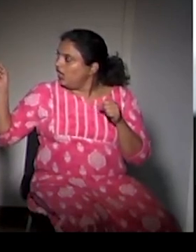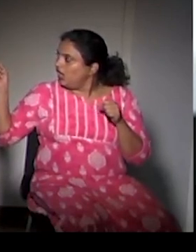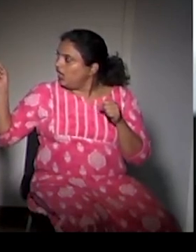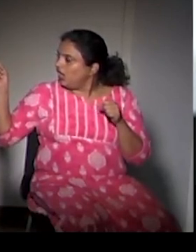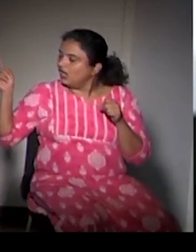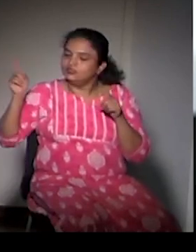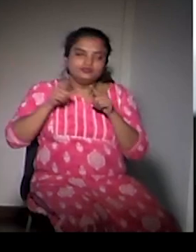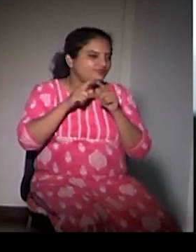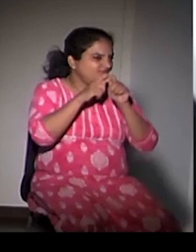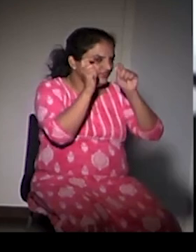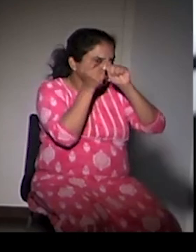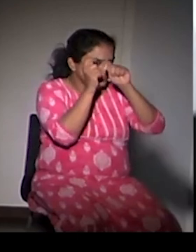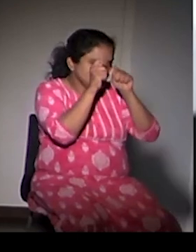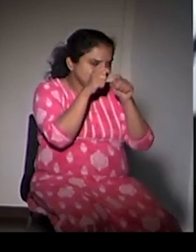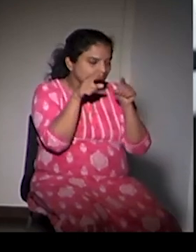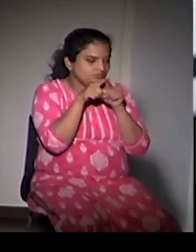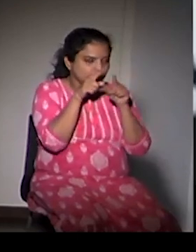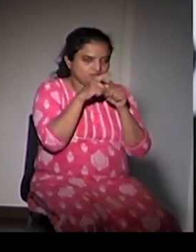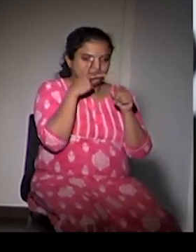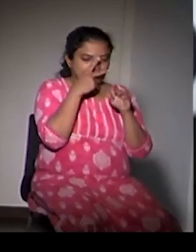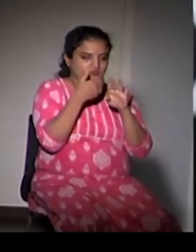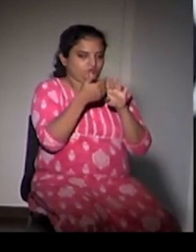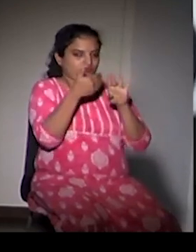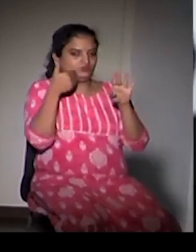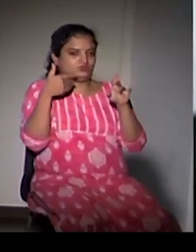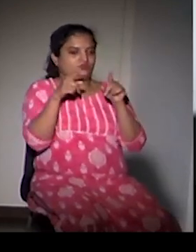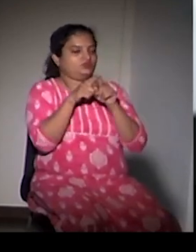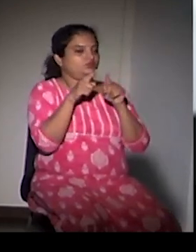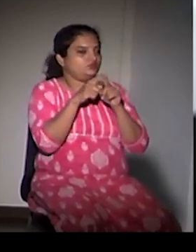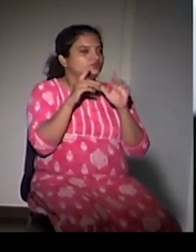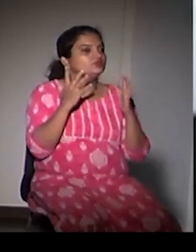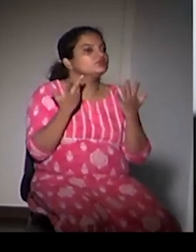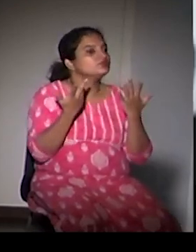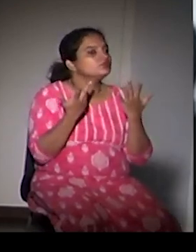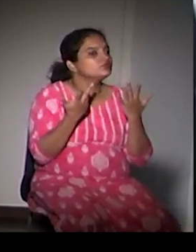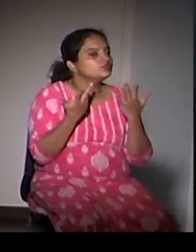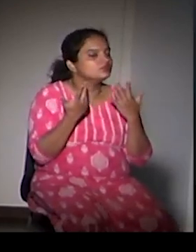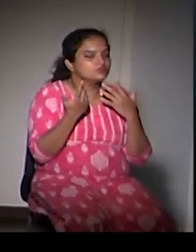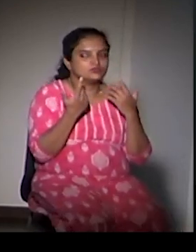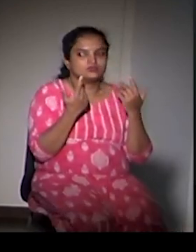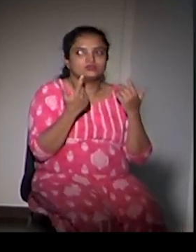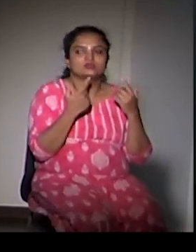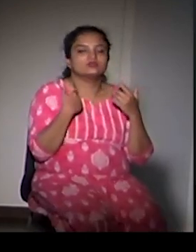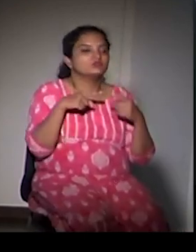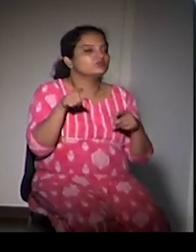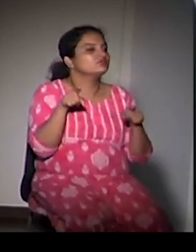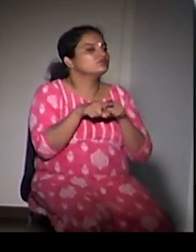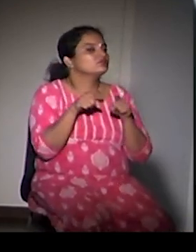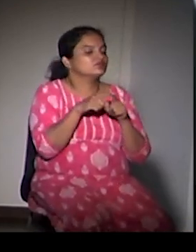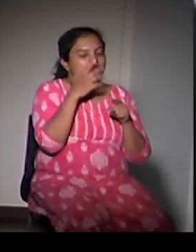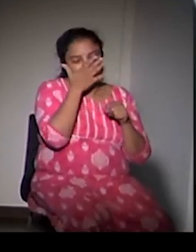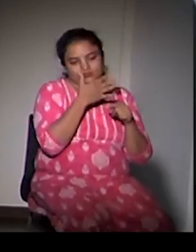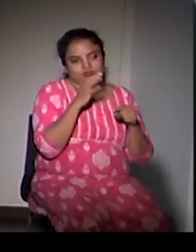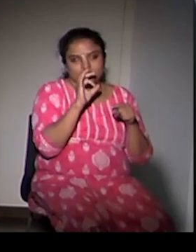of architectural equivalent of looking through an album of miniatures and enjoying all the